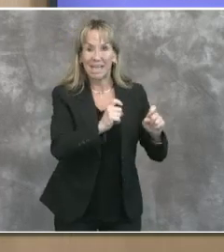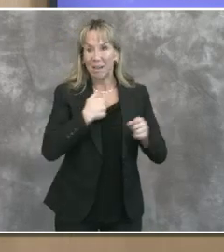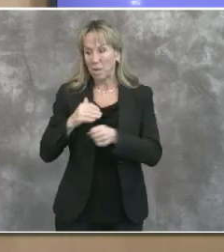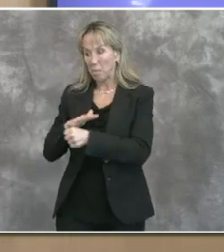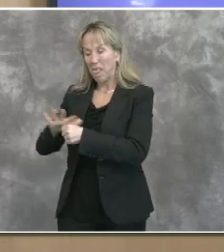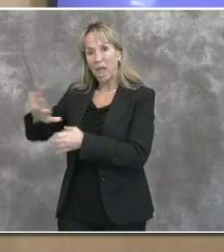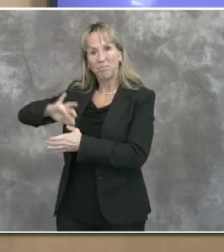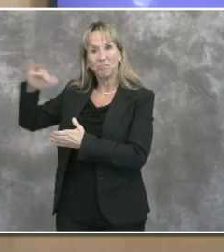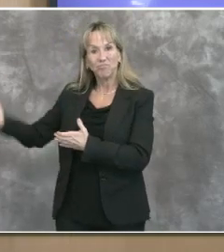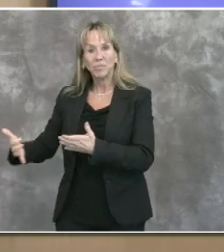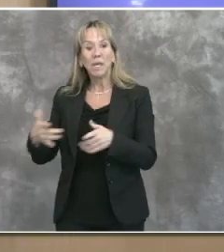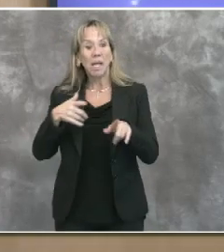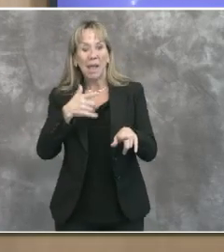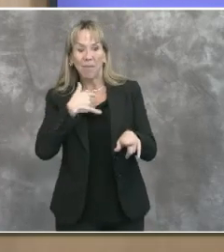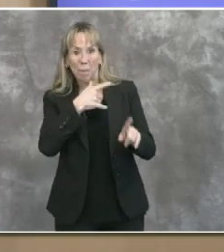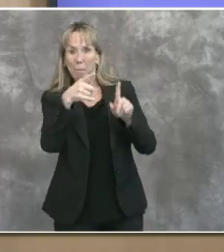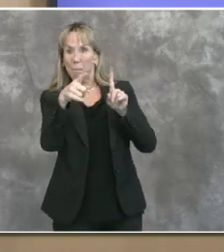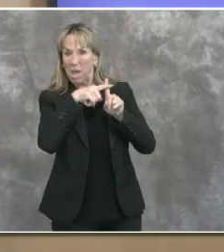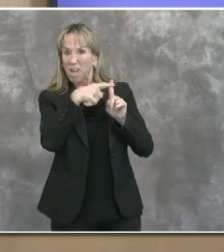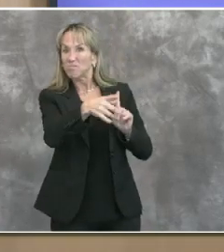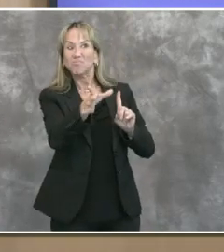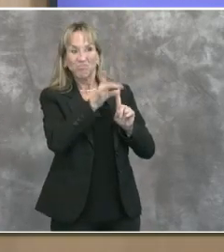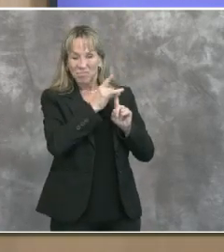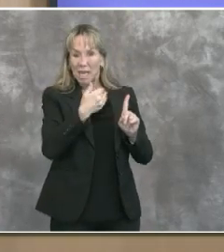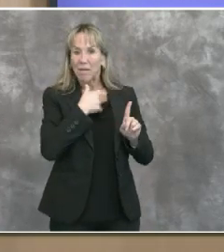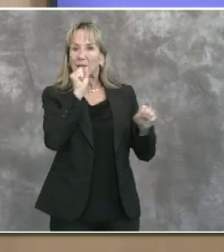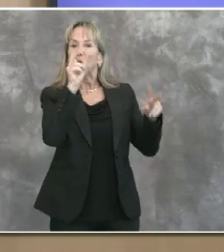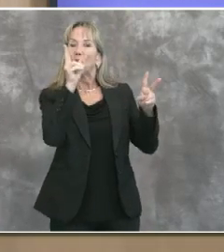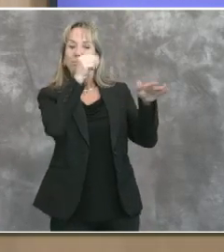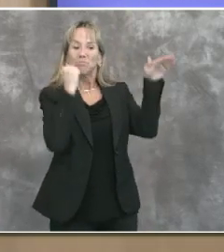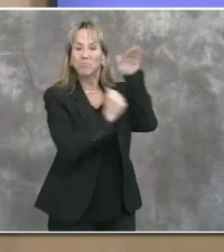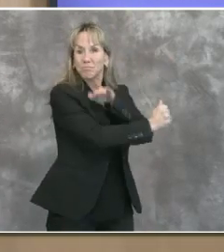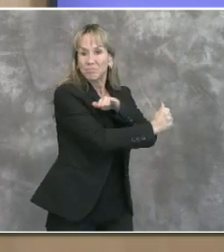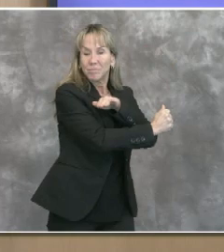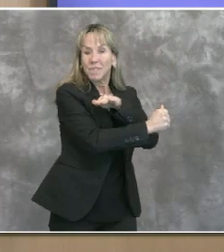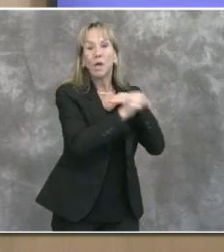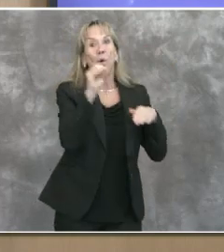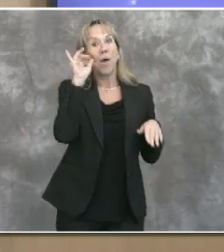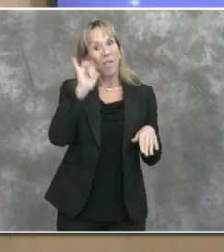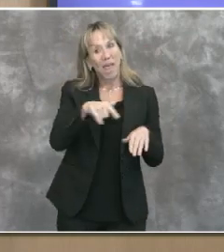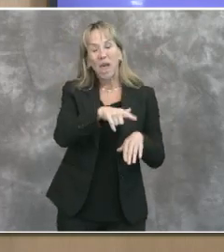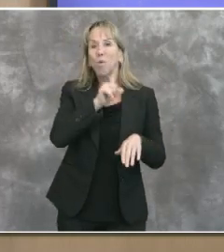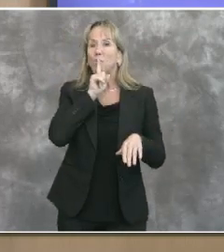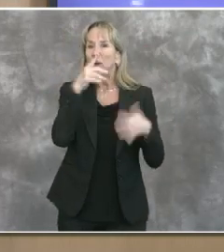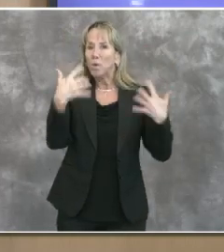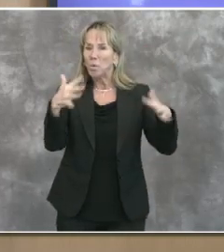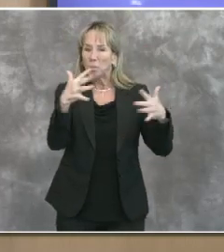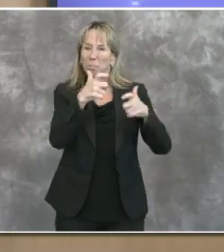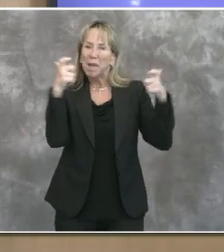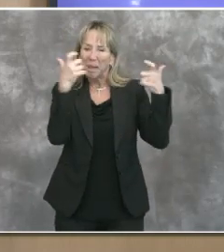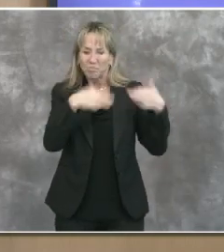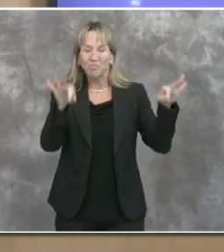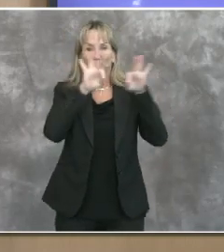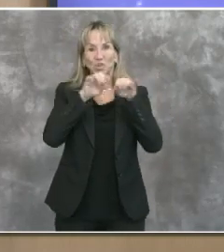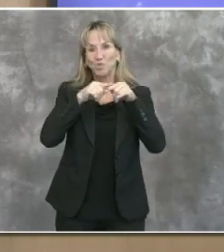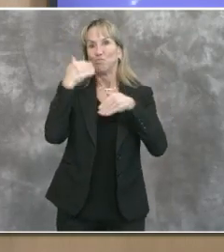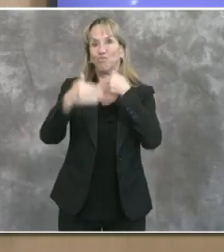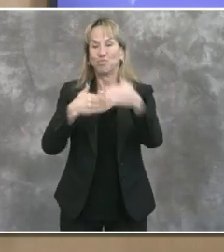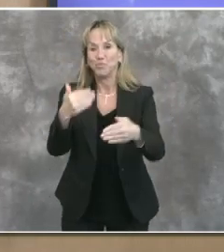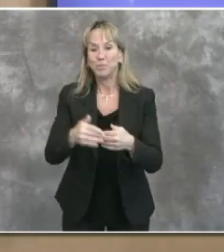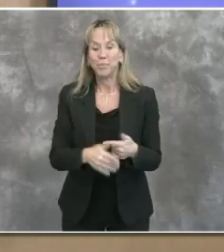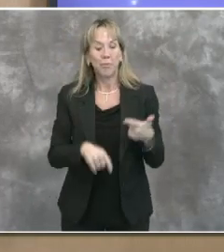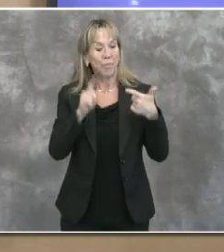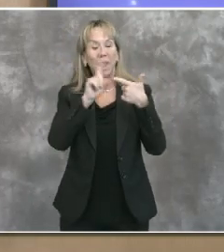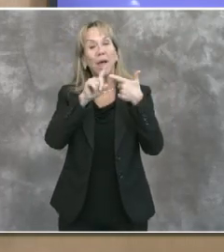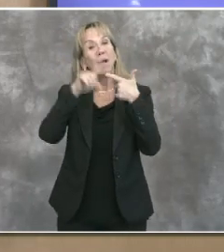isolate or quarantine anyone who has a positive test. That capacity is going to be foundational to the ability to move forward. Second, he talked